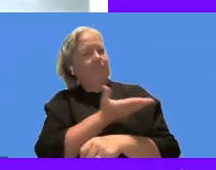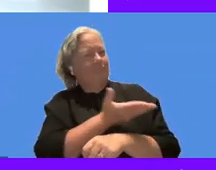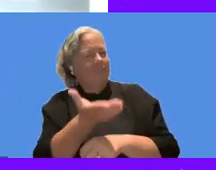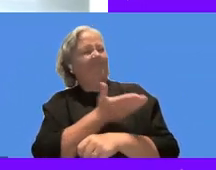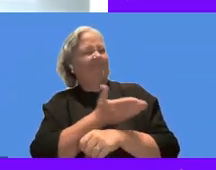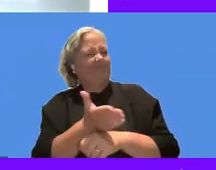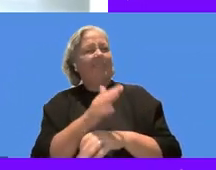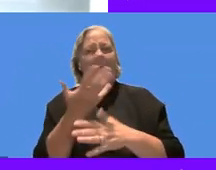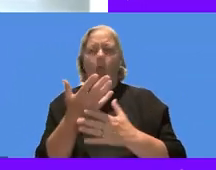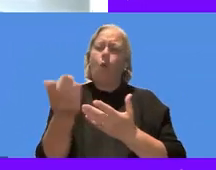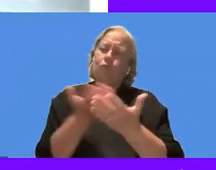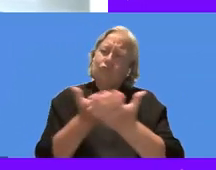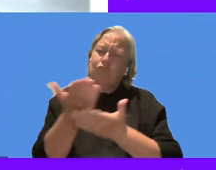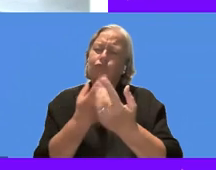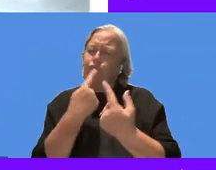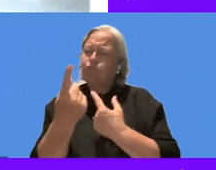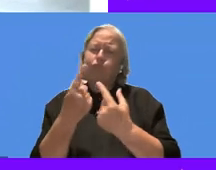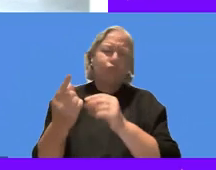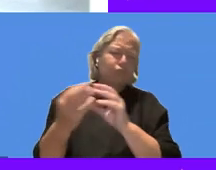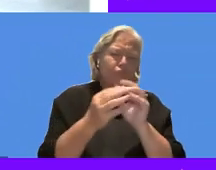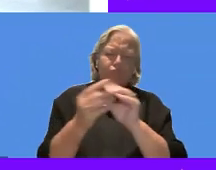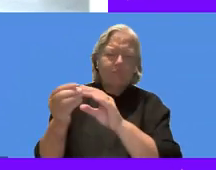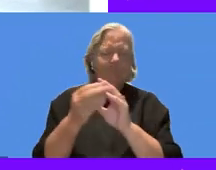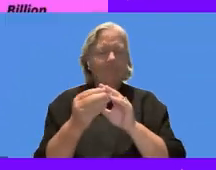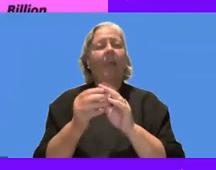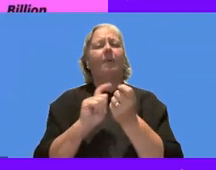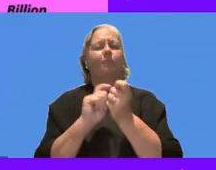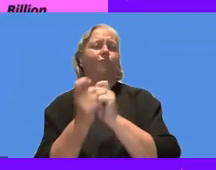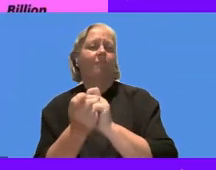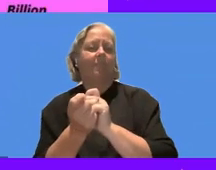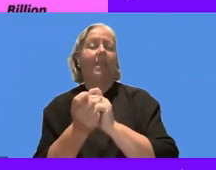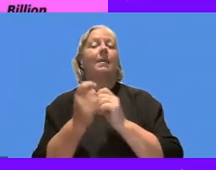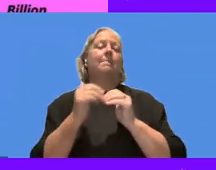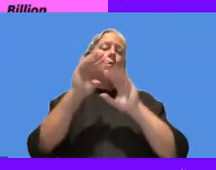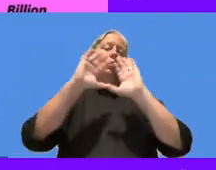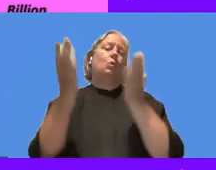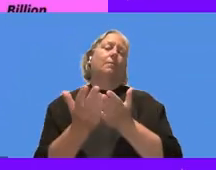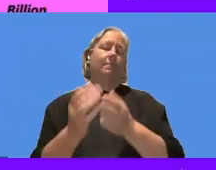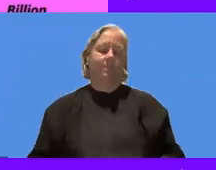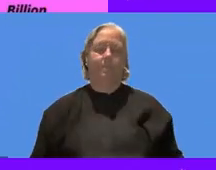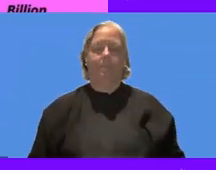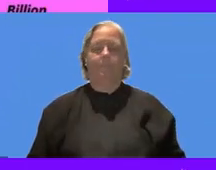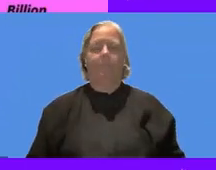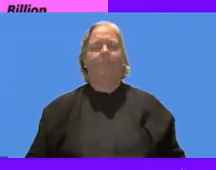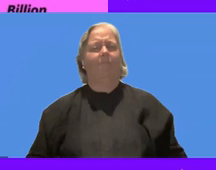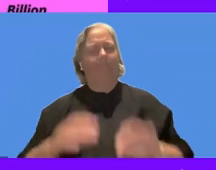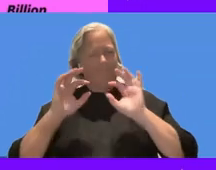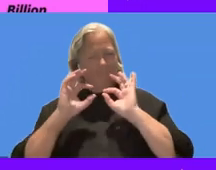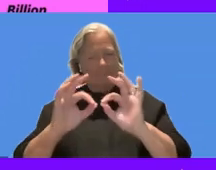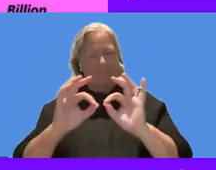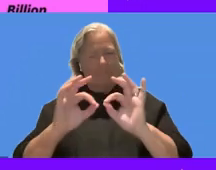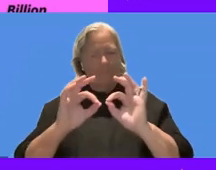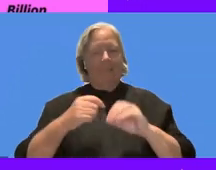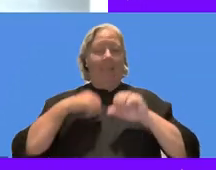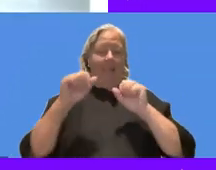community and hopefully more globally. Great. Thanks, Gertrude. I love that. I feel like we could have a whole session around, you know,